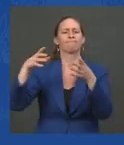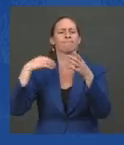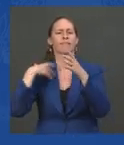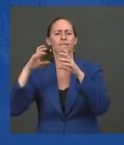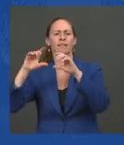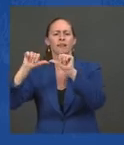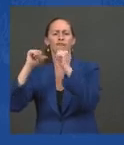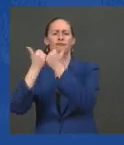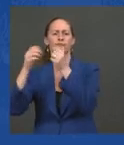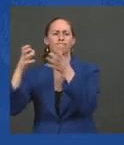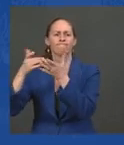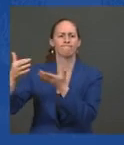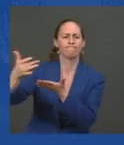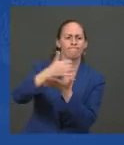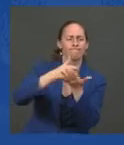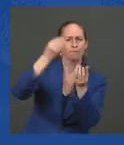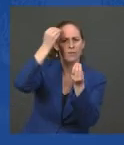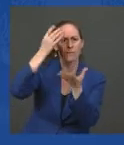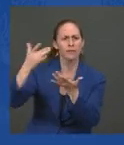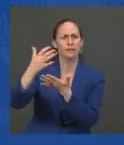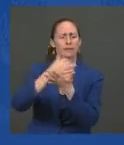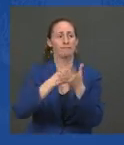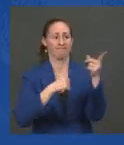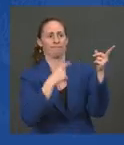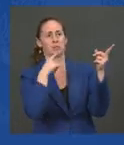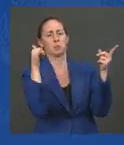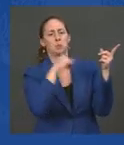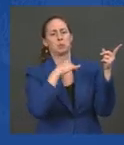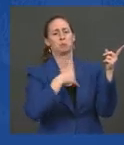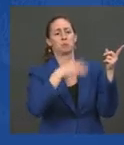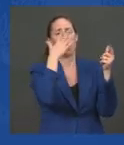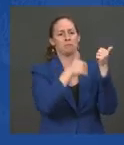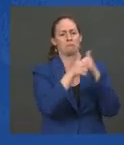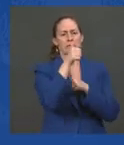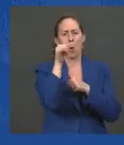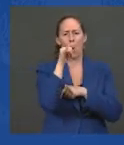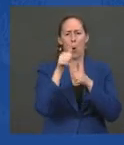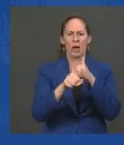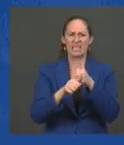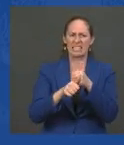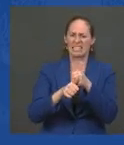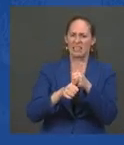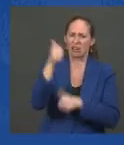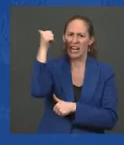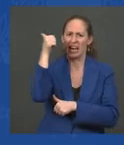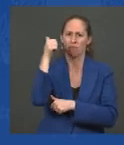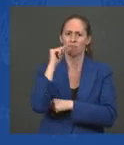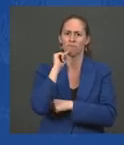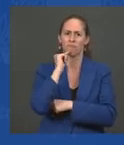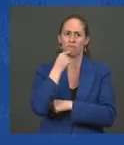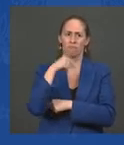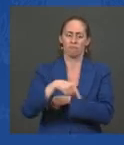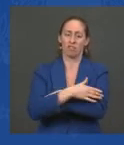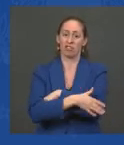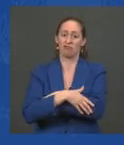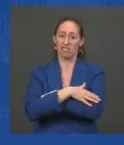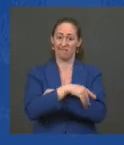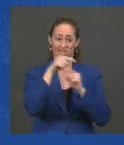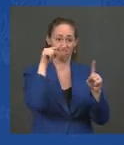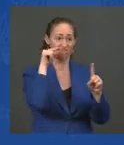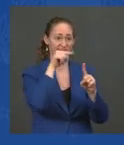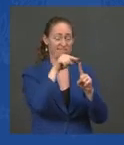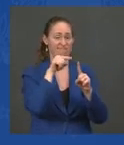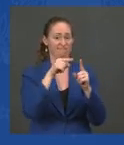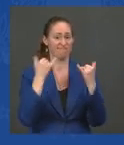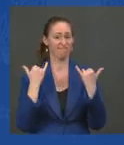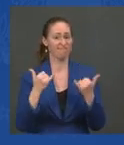the most lethal terrorist threat in the homeland. To that end, our administration is carrying out the first ever comprehensive effort